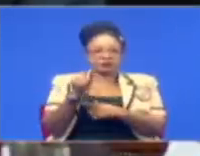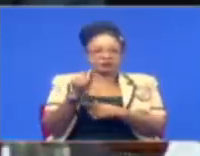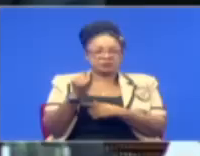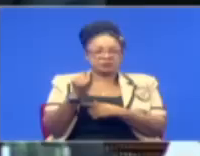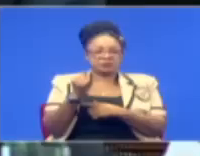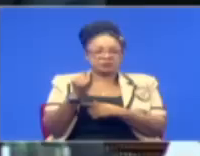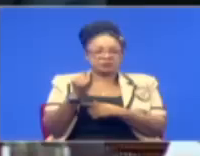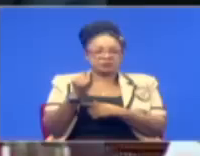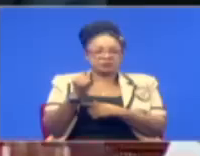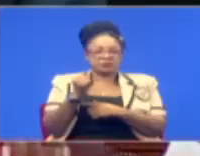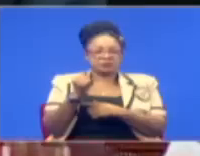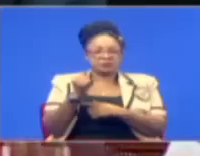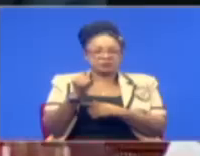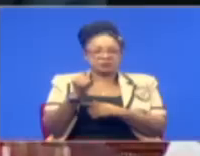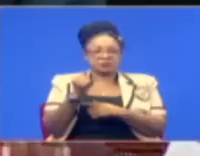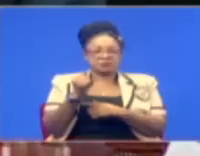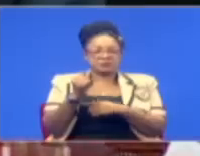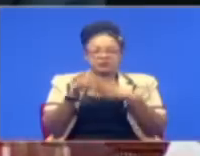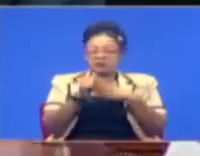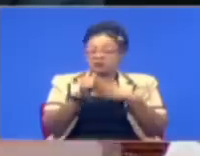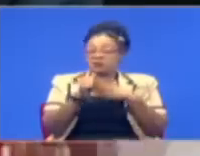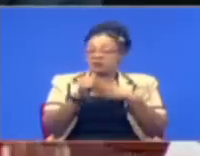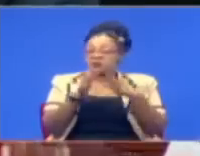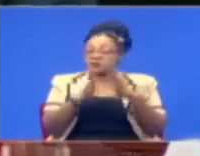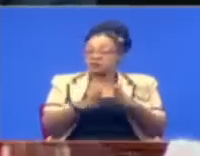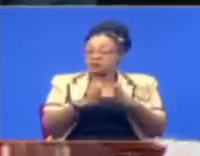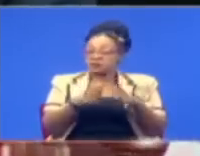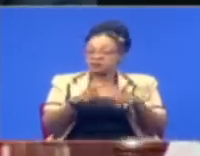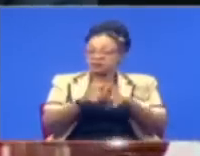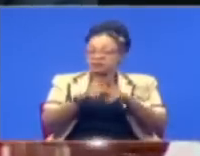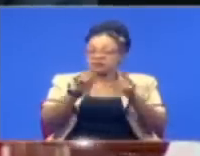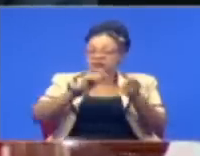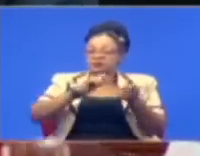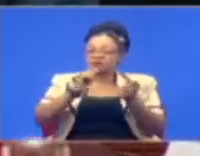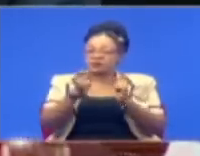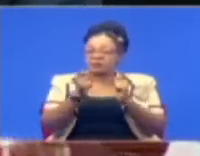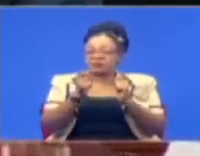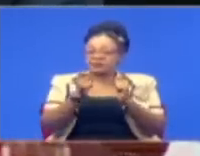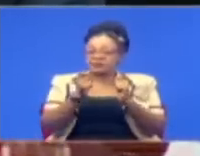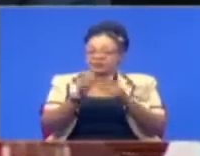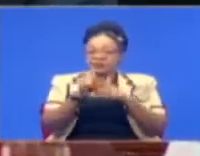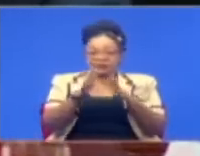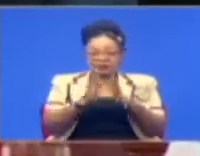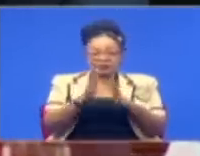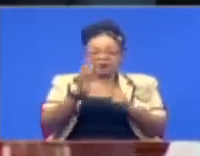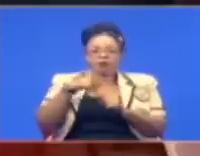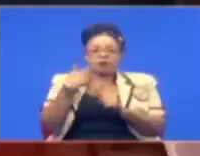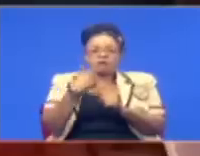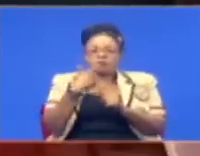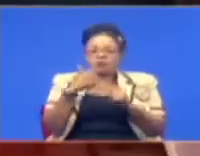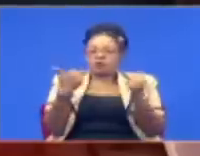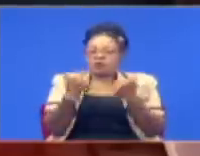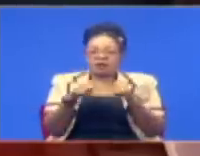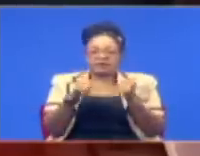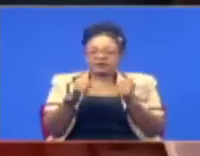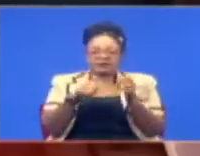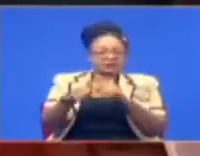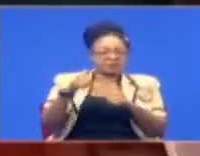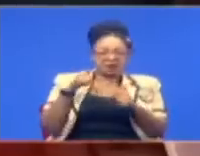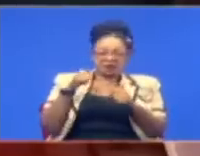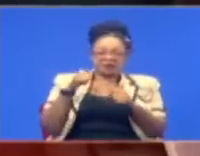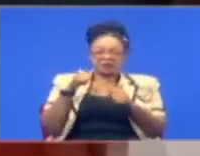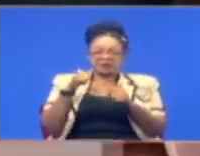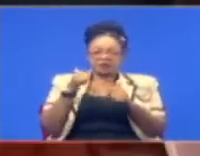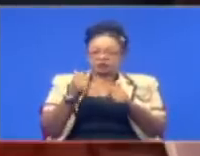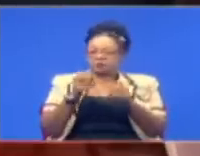really a leader and a transformative leader. A leader who will never take us back to the state of